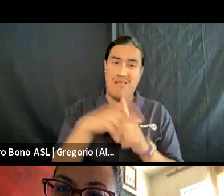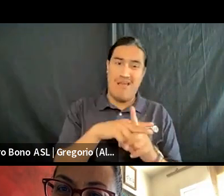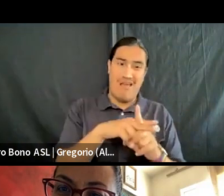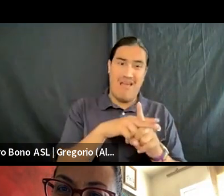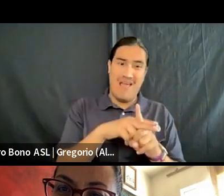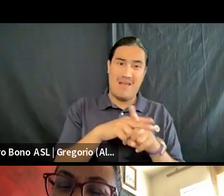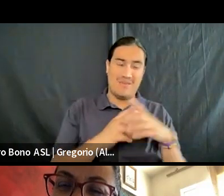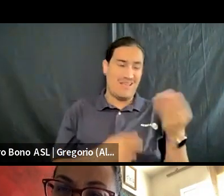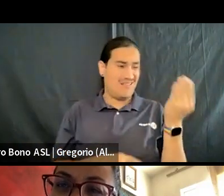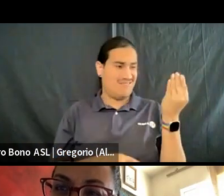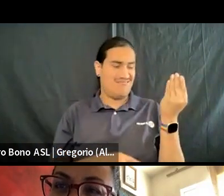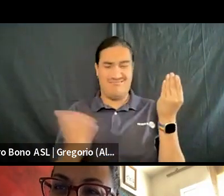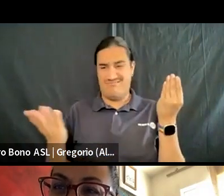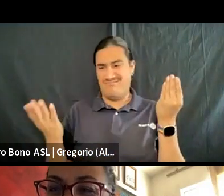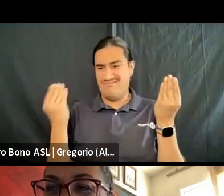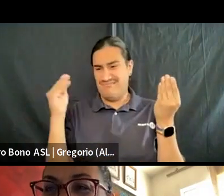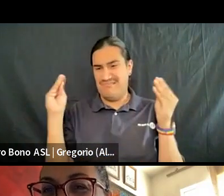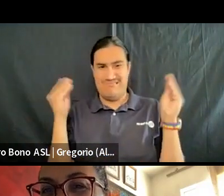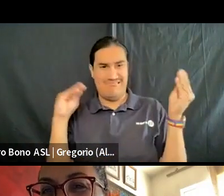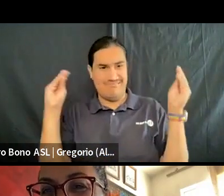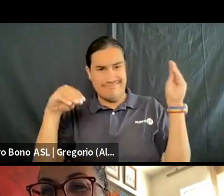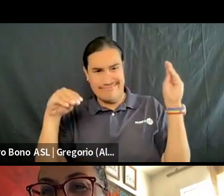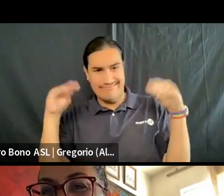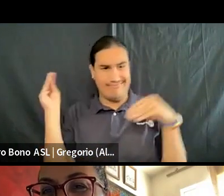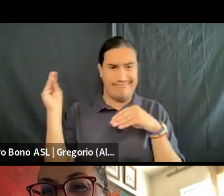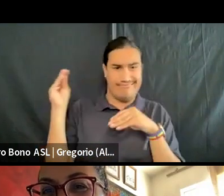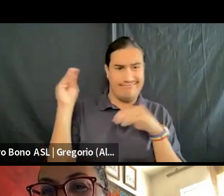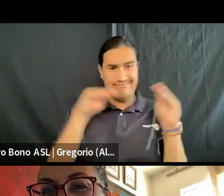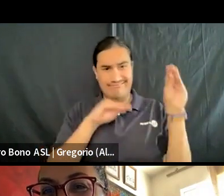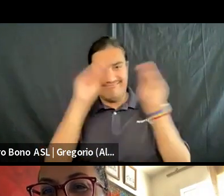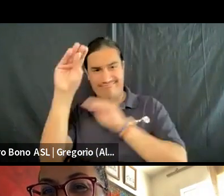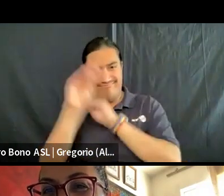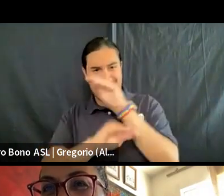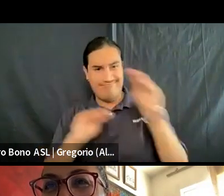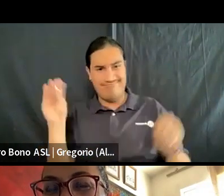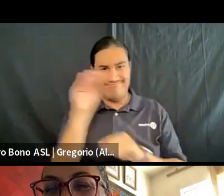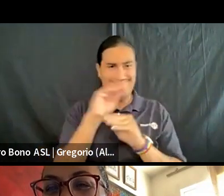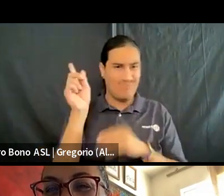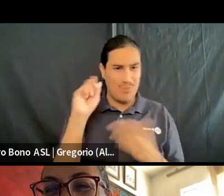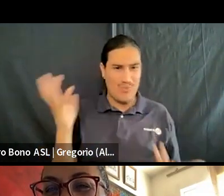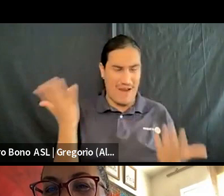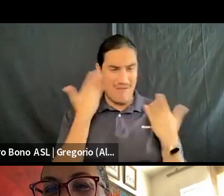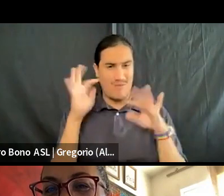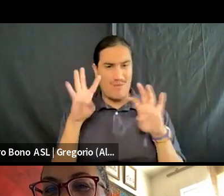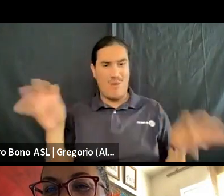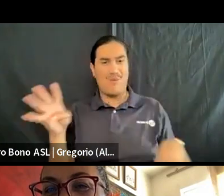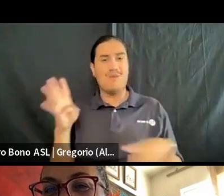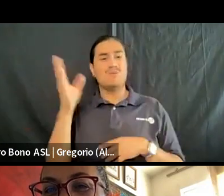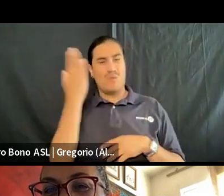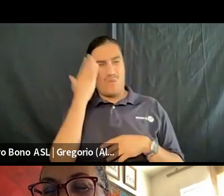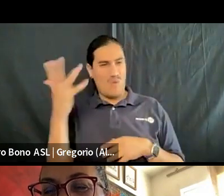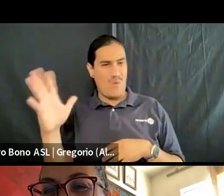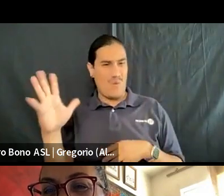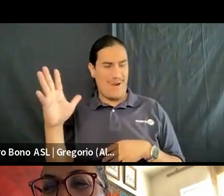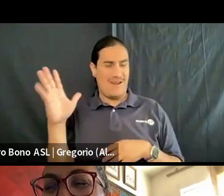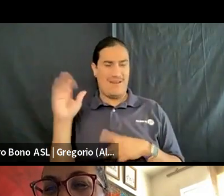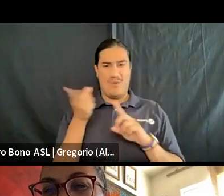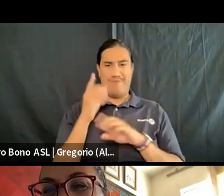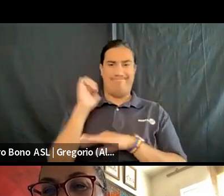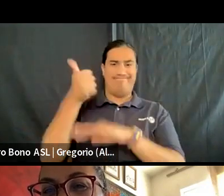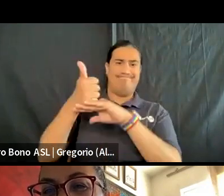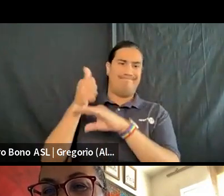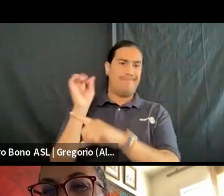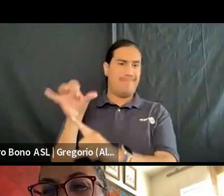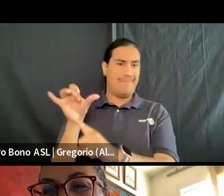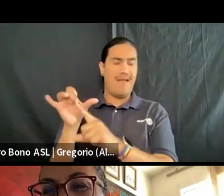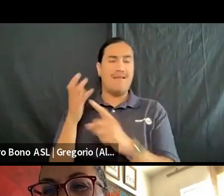this go? You know, does the ear go there? I don't know where the ear goes, you know? So you already know where that ear goes. And you might say,